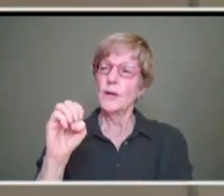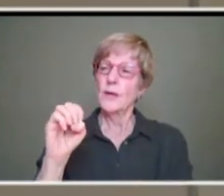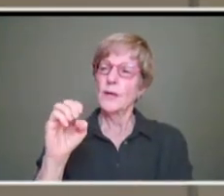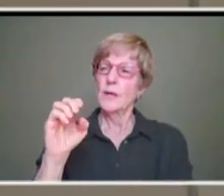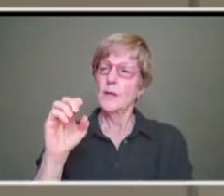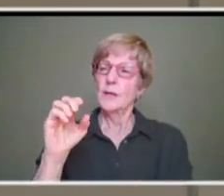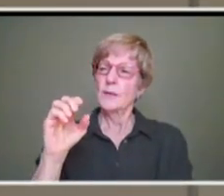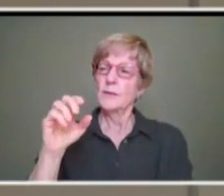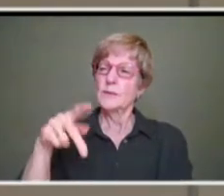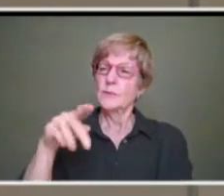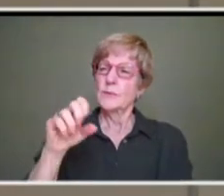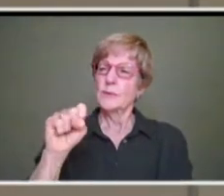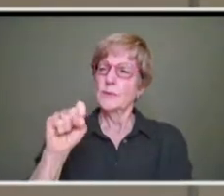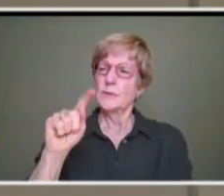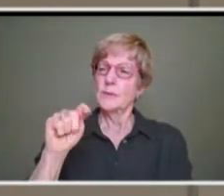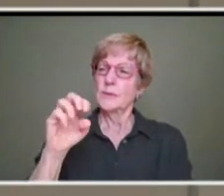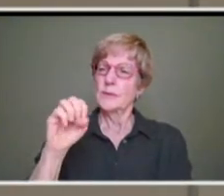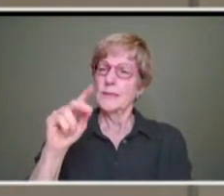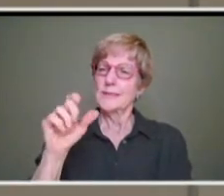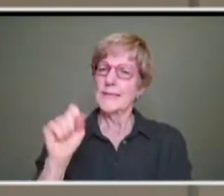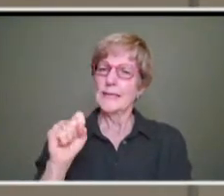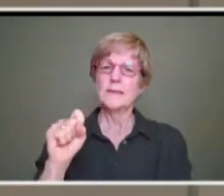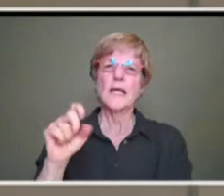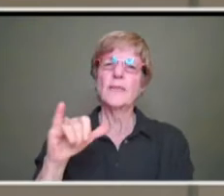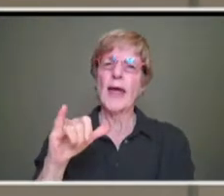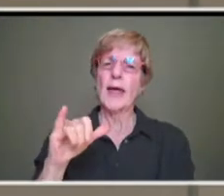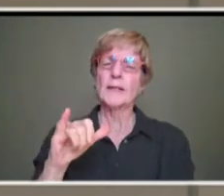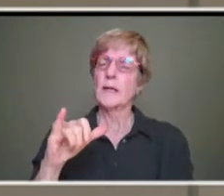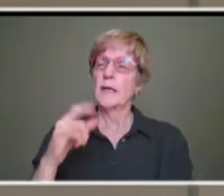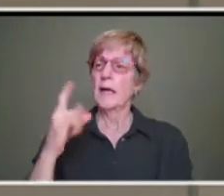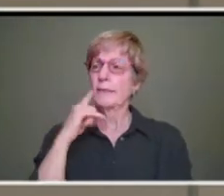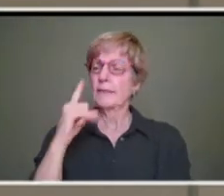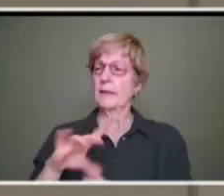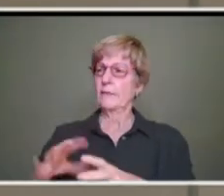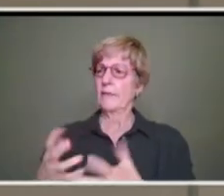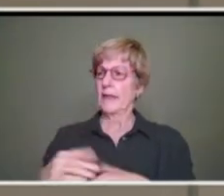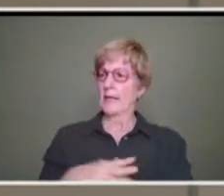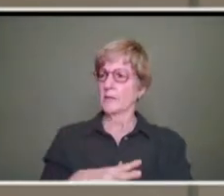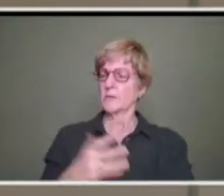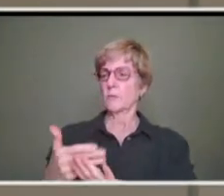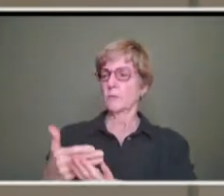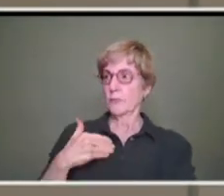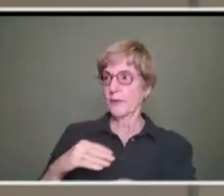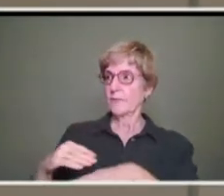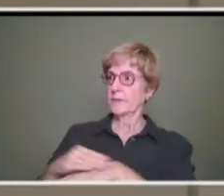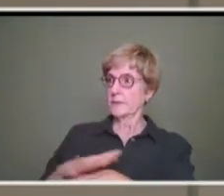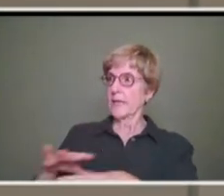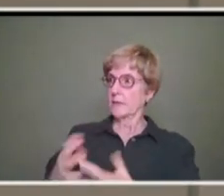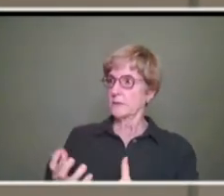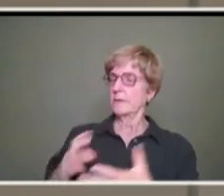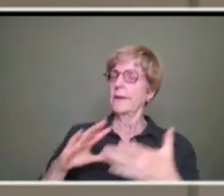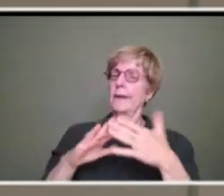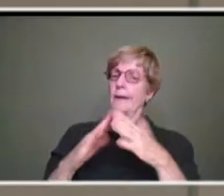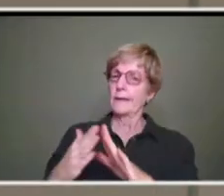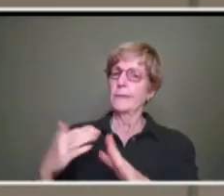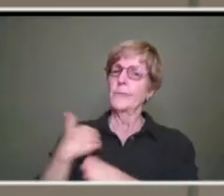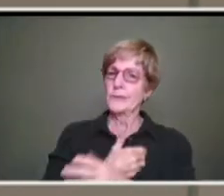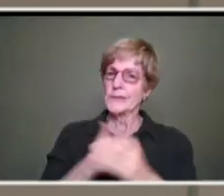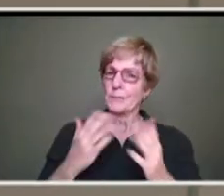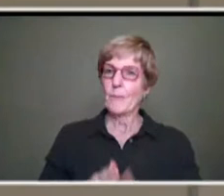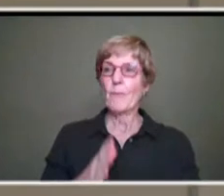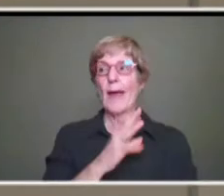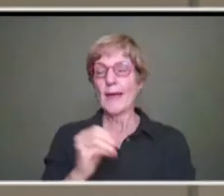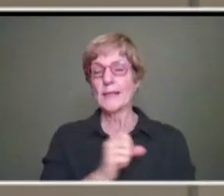wondering about that because I'm concerned that Council previous Council as well as community members and staff